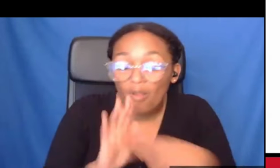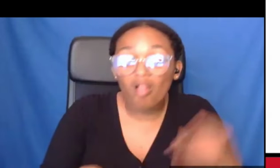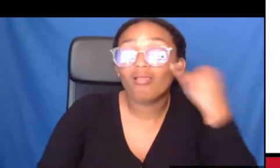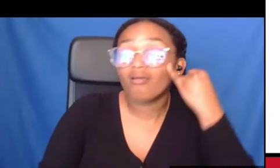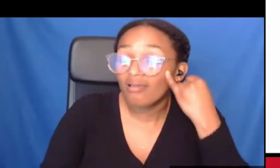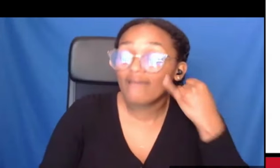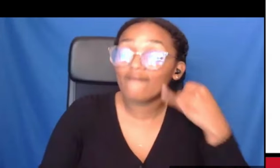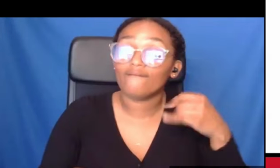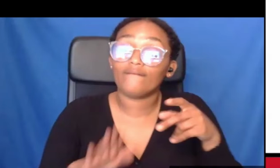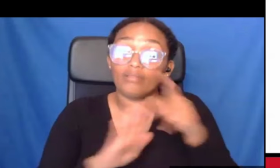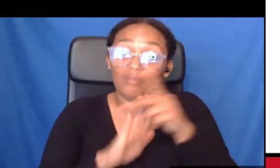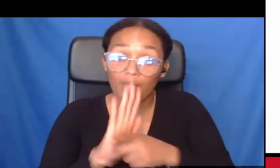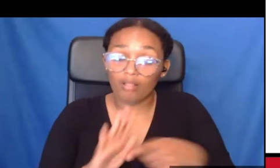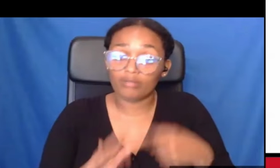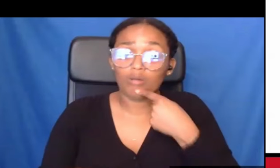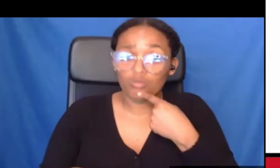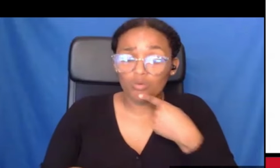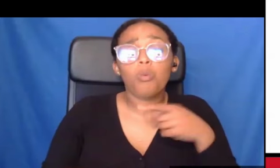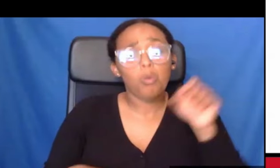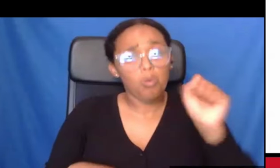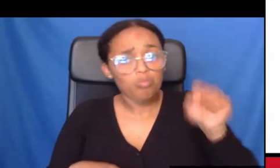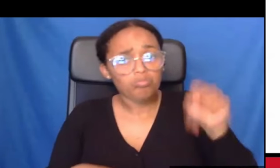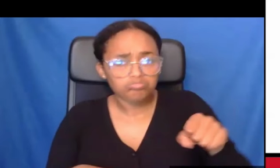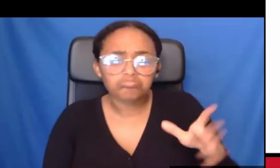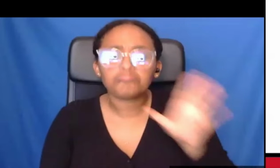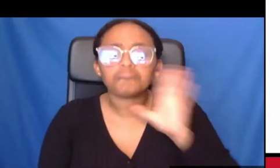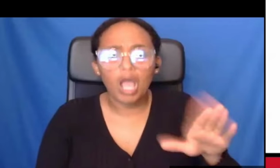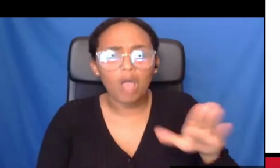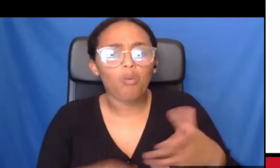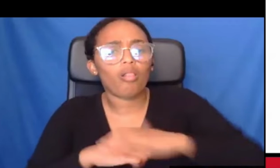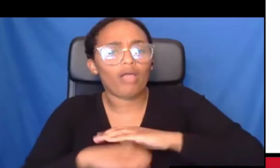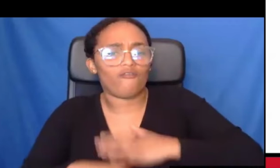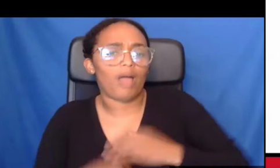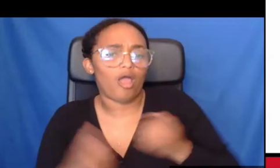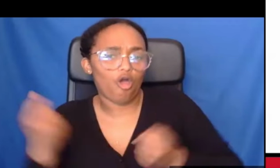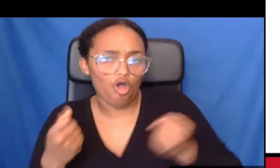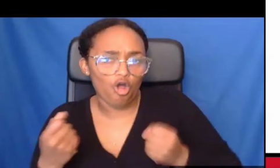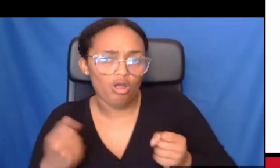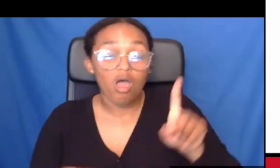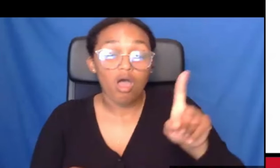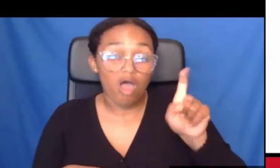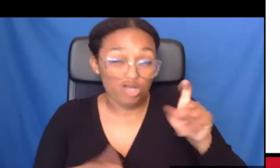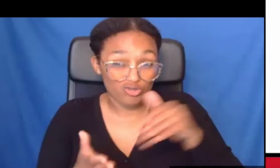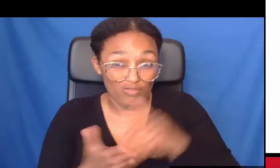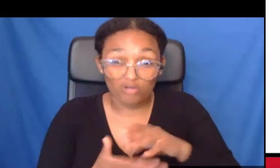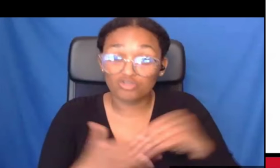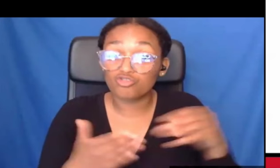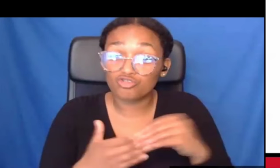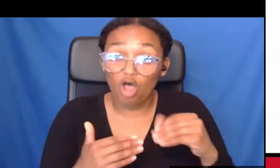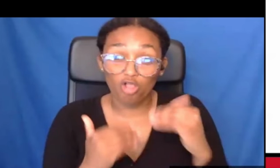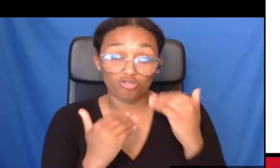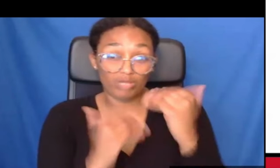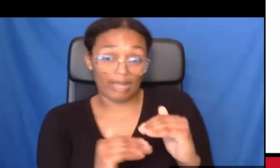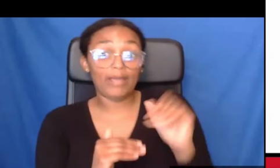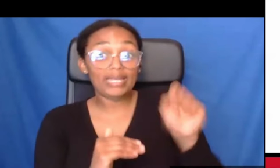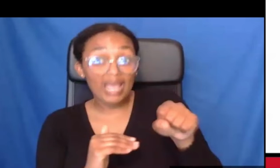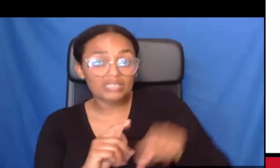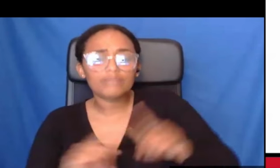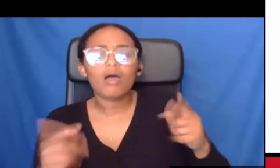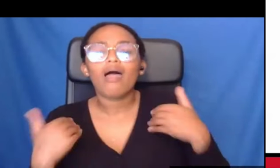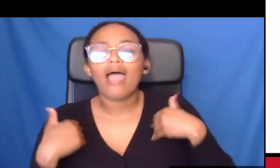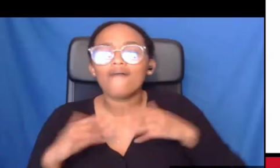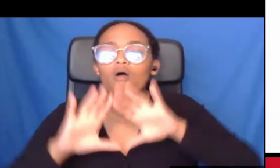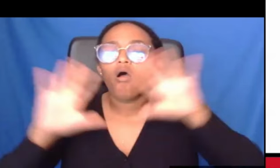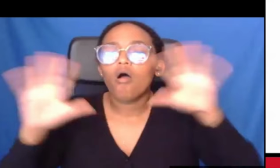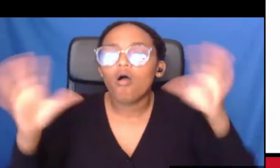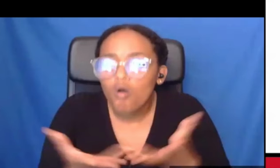deliver what I'm going to deliver. And yeah, I only have $100,000 in liability, but I have an umbrella policy and it covers me up to